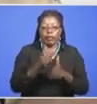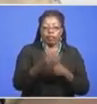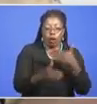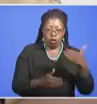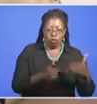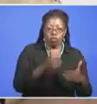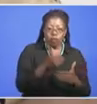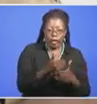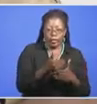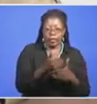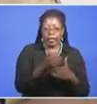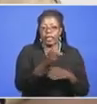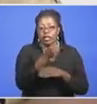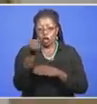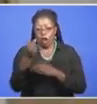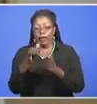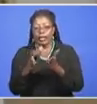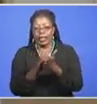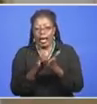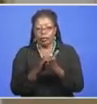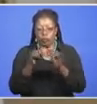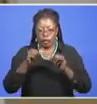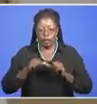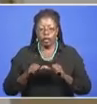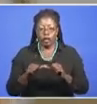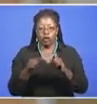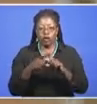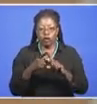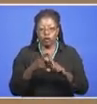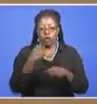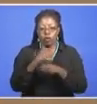matter. We expect to continue to make